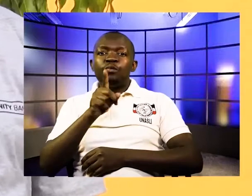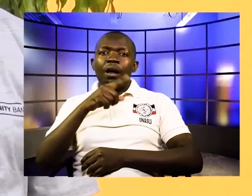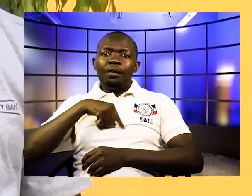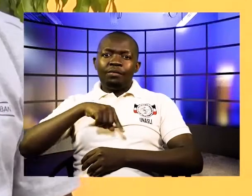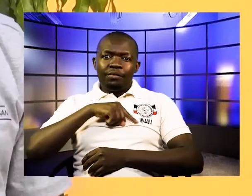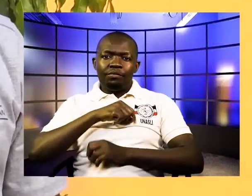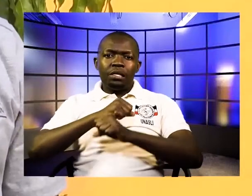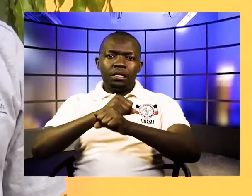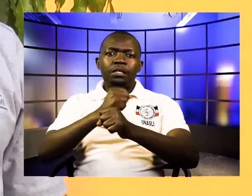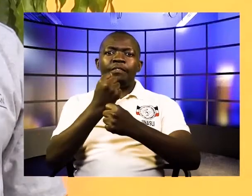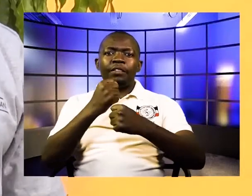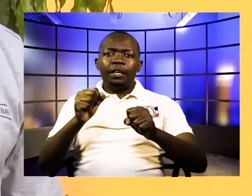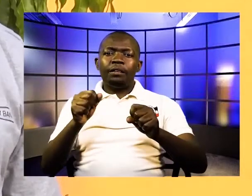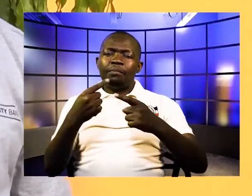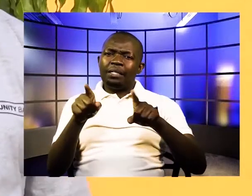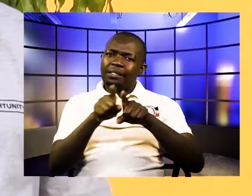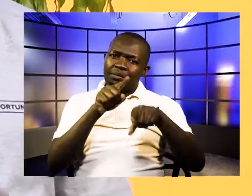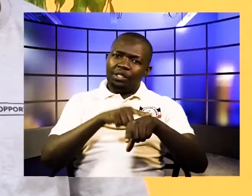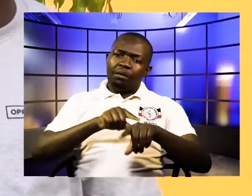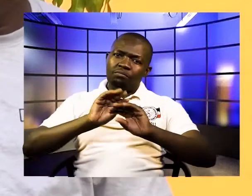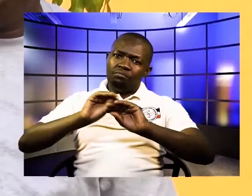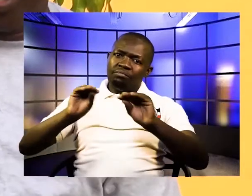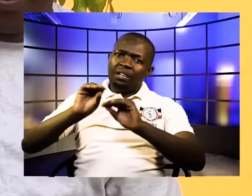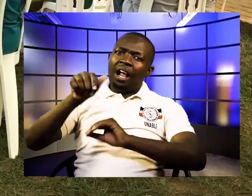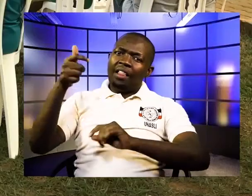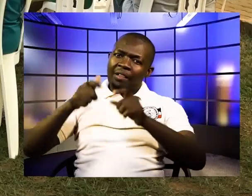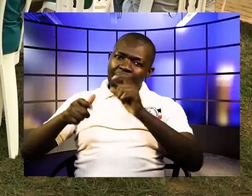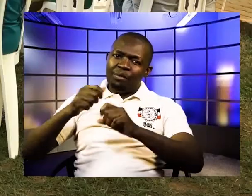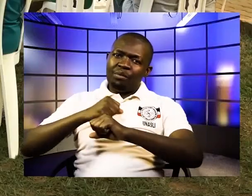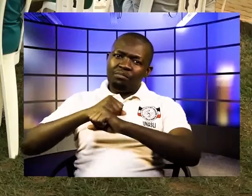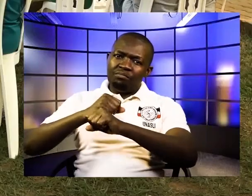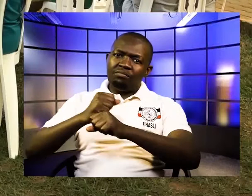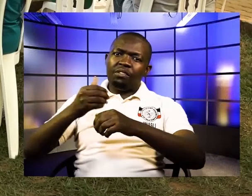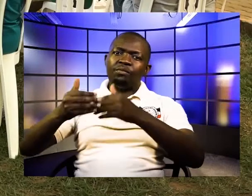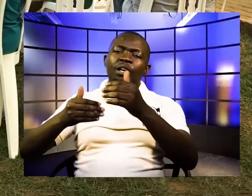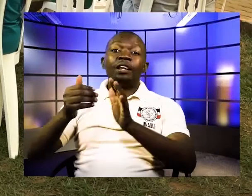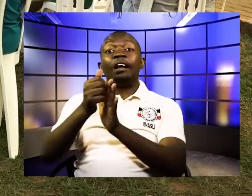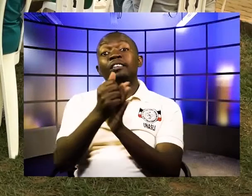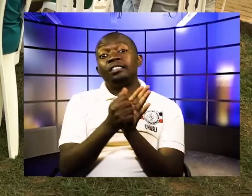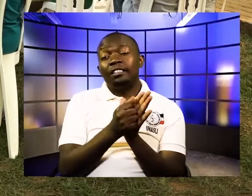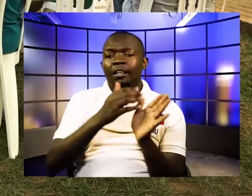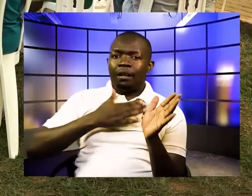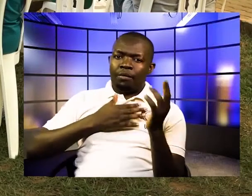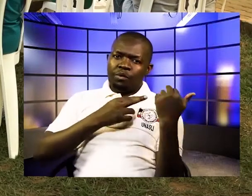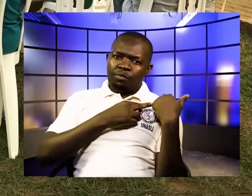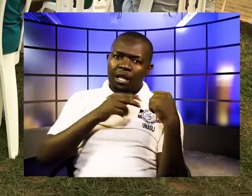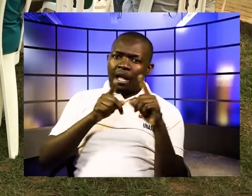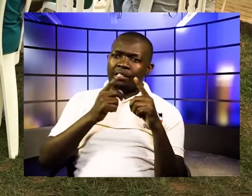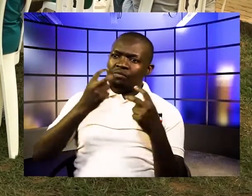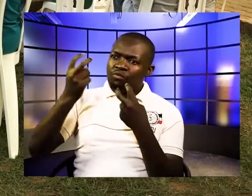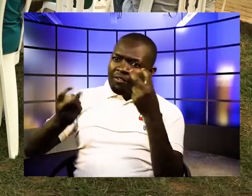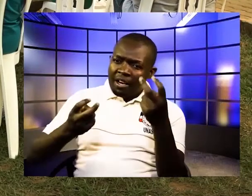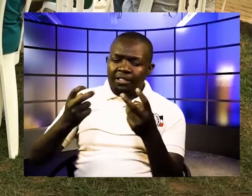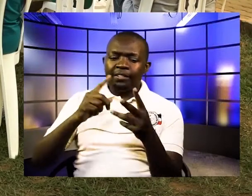also train other people to support in the safeguarding agenda. Our responsibility as travelers, as Opportunity